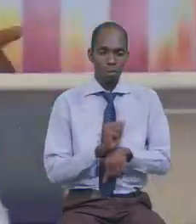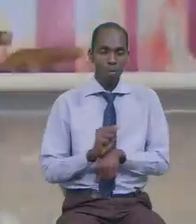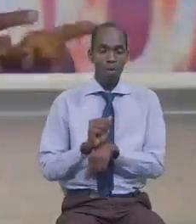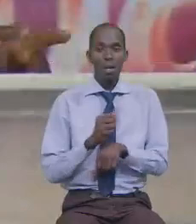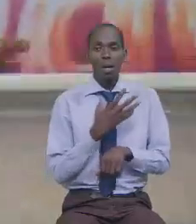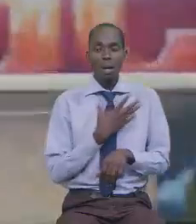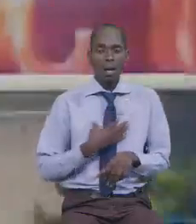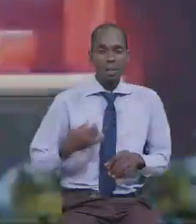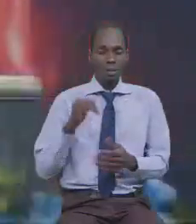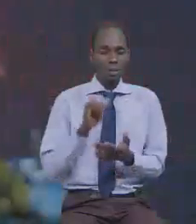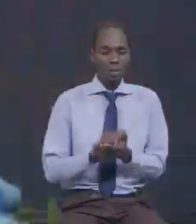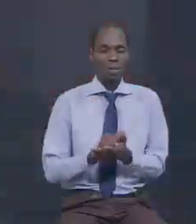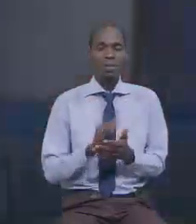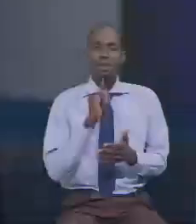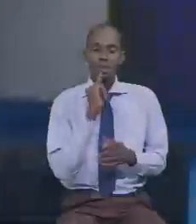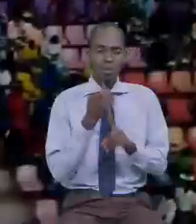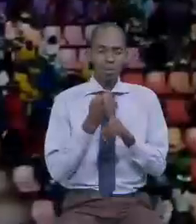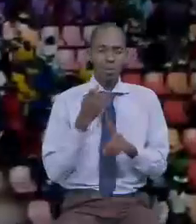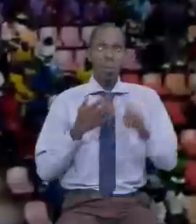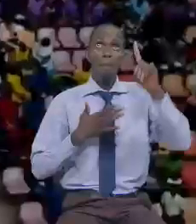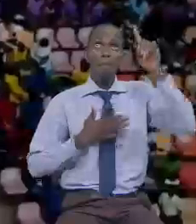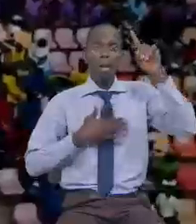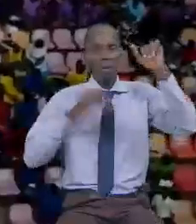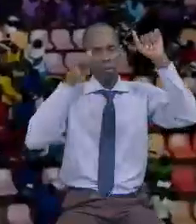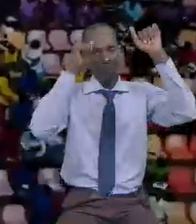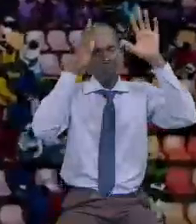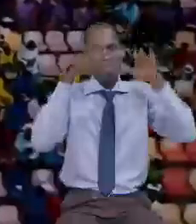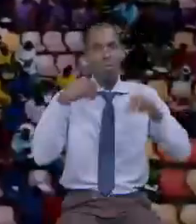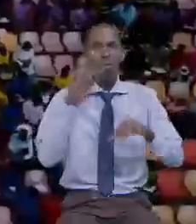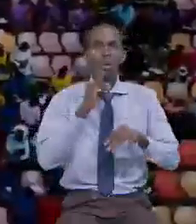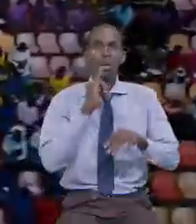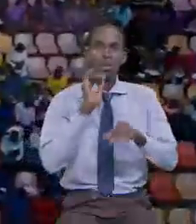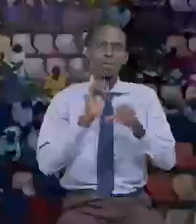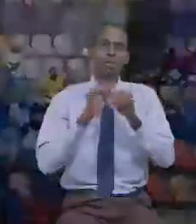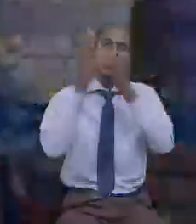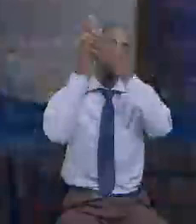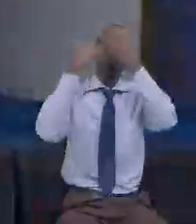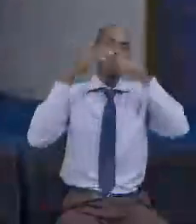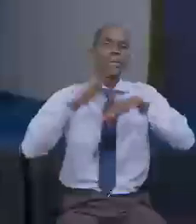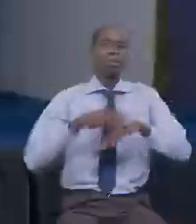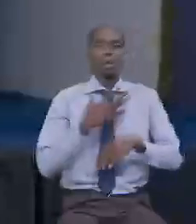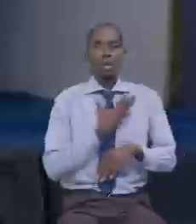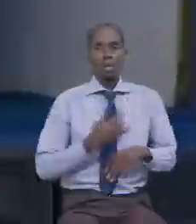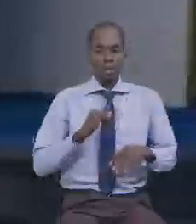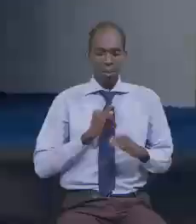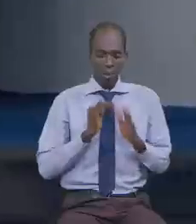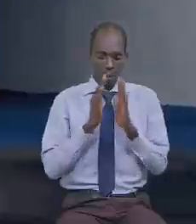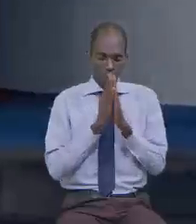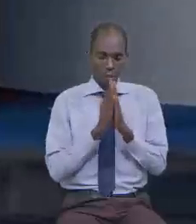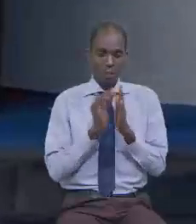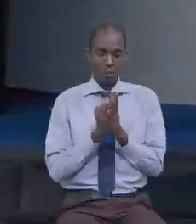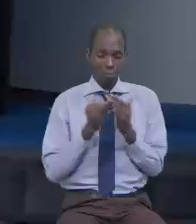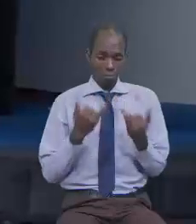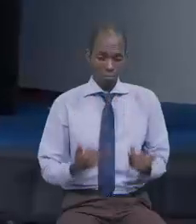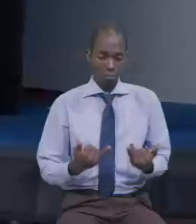my Father who is in heaven. And I pray that today you've